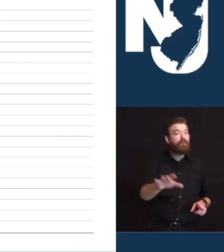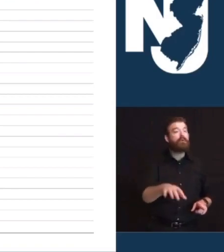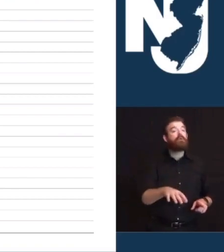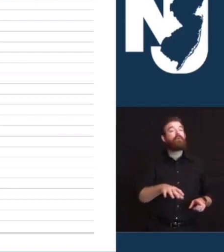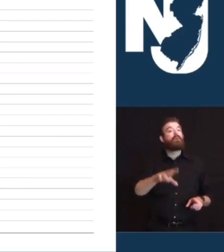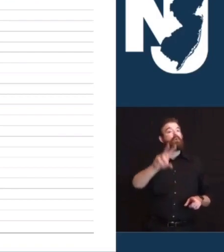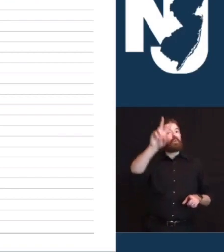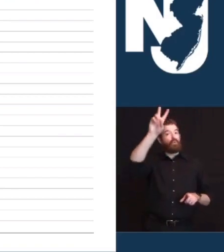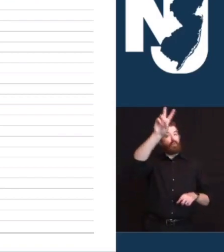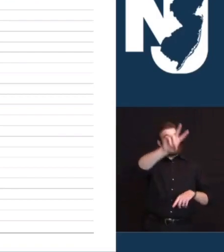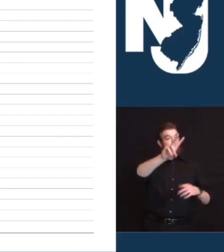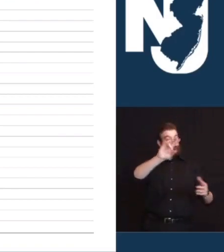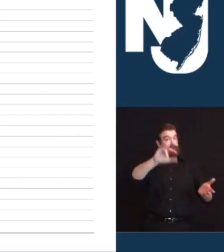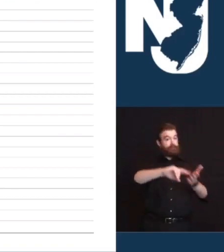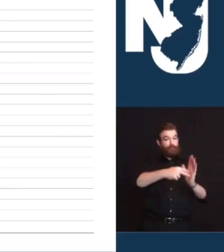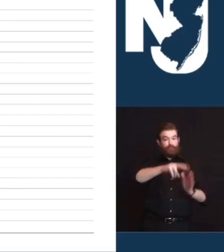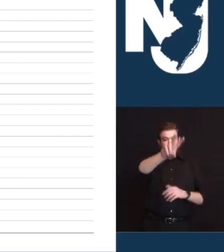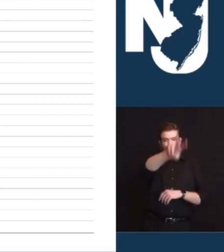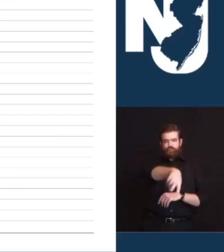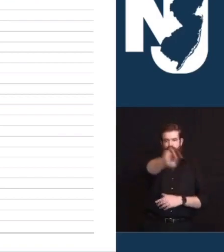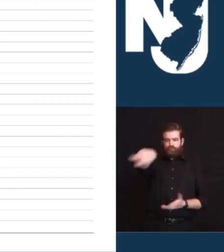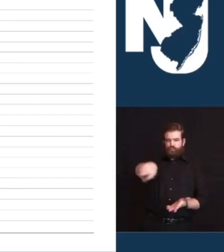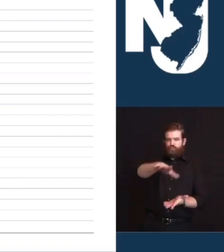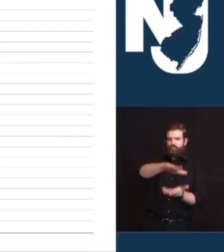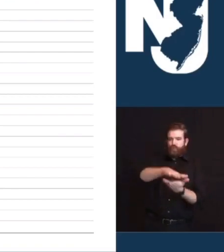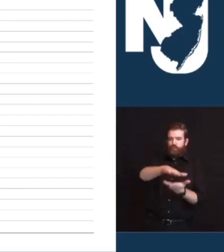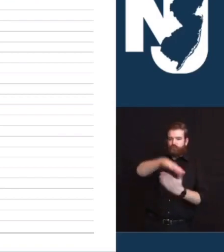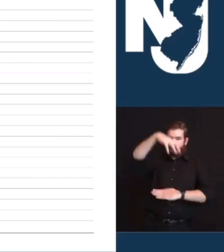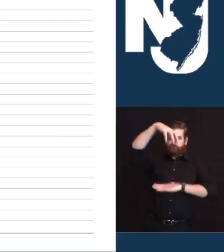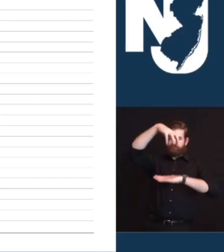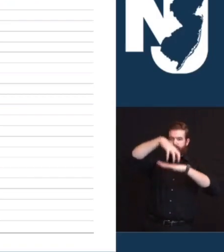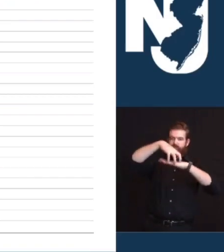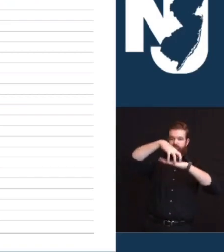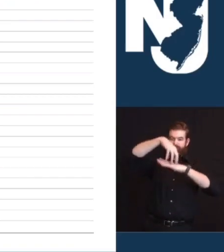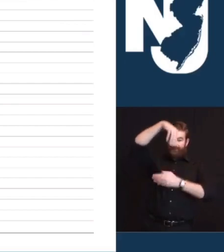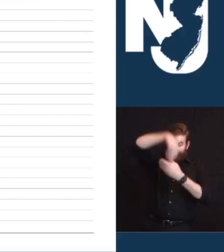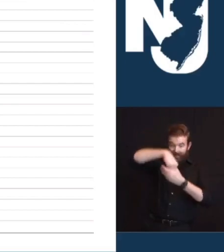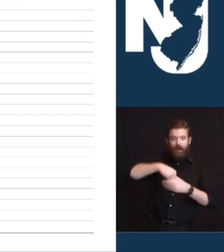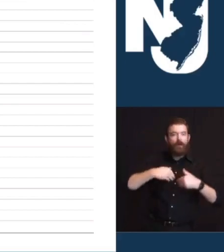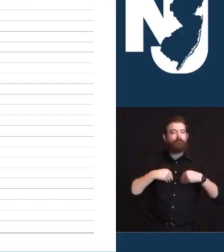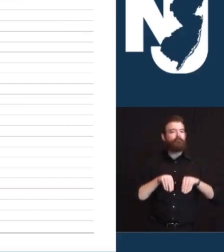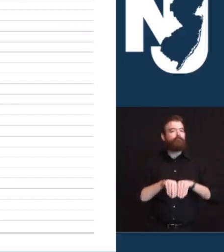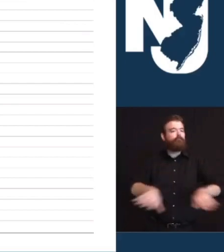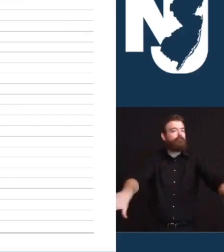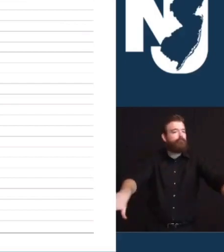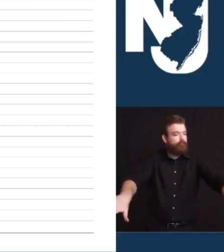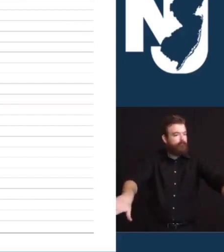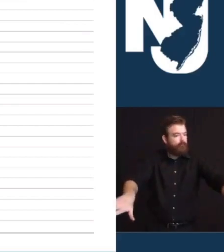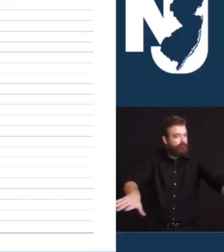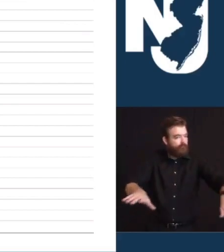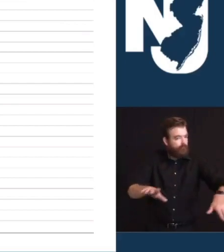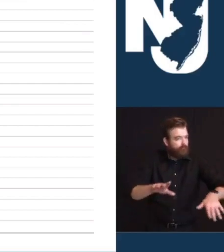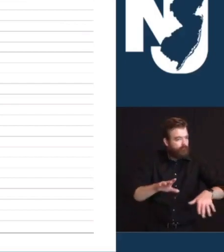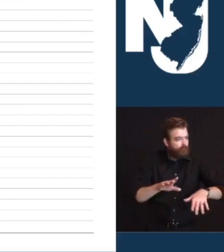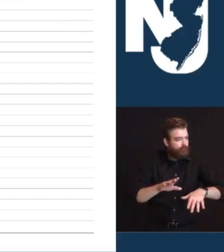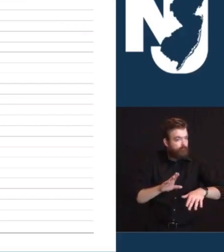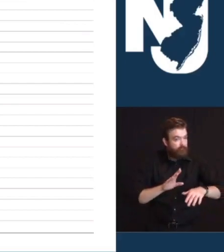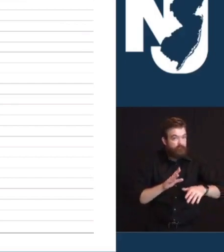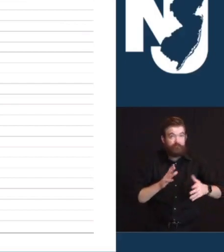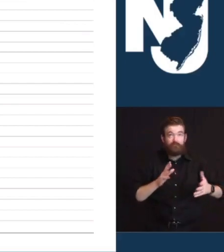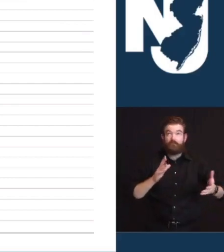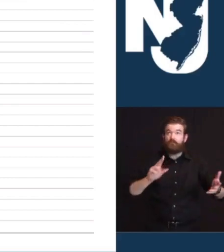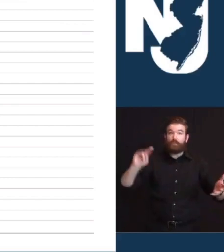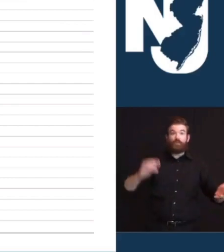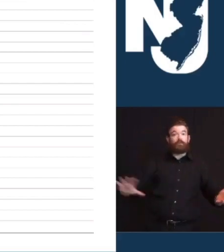3,000 of the buildings that we oversee, obviously overwhelmingly, most of them in public schools. We take every one of those cases